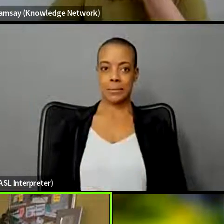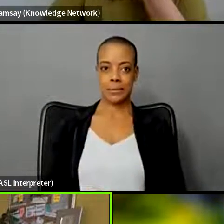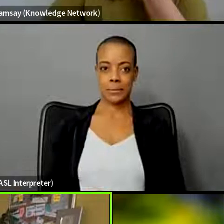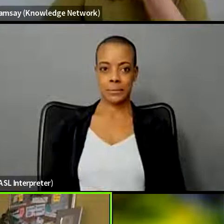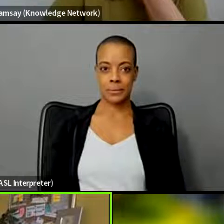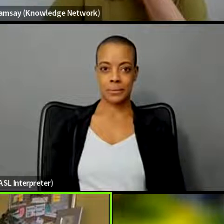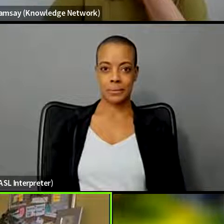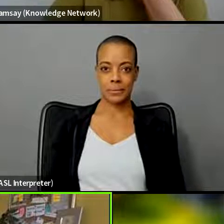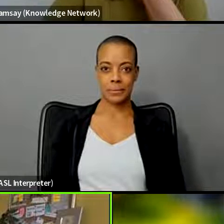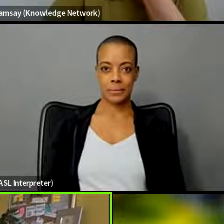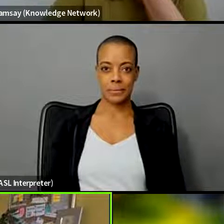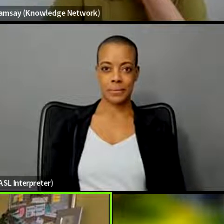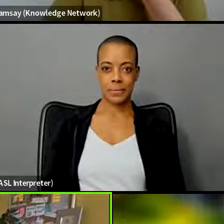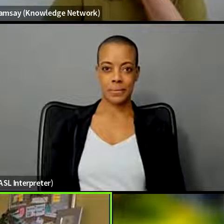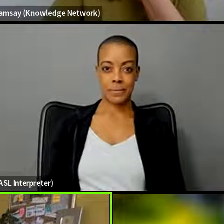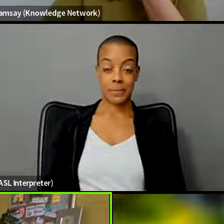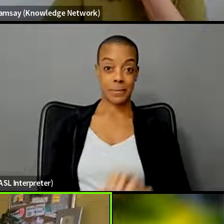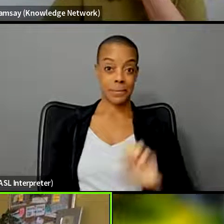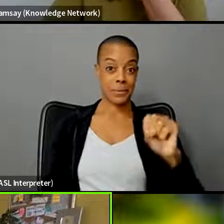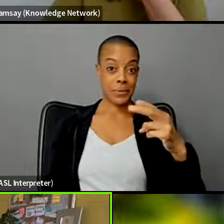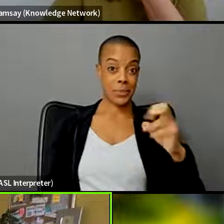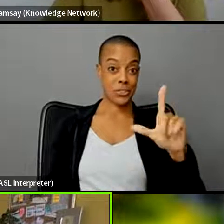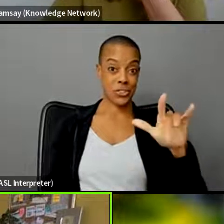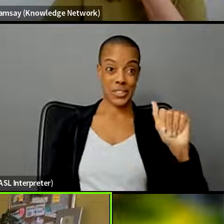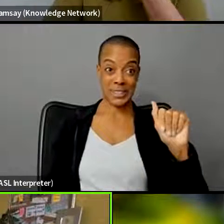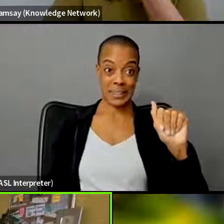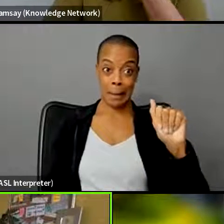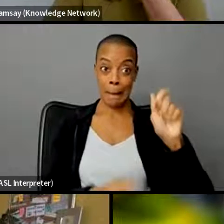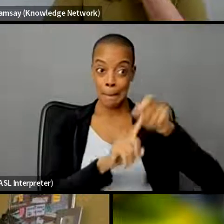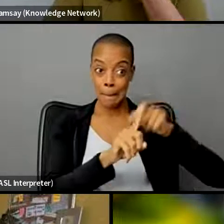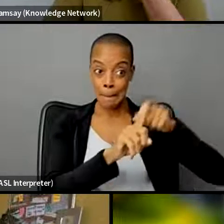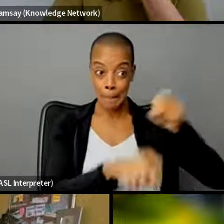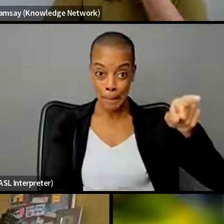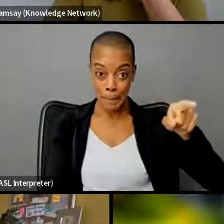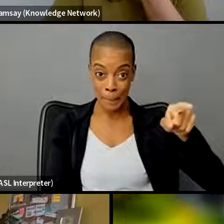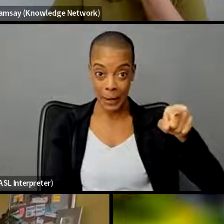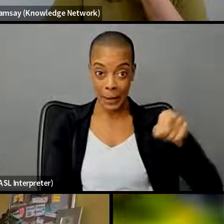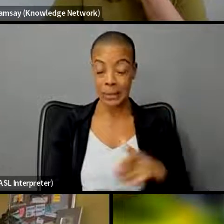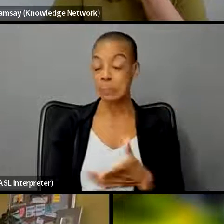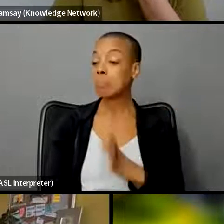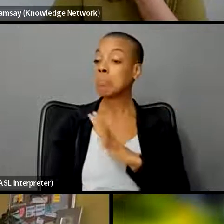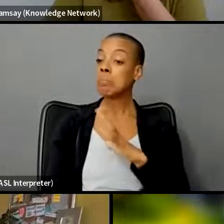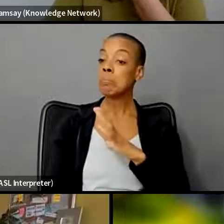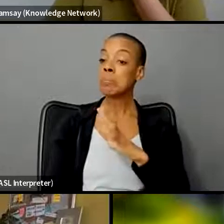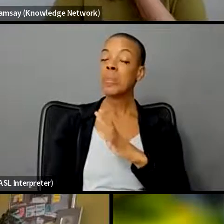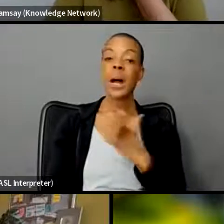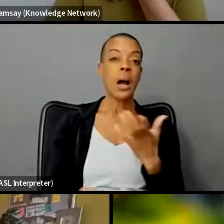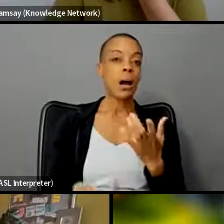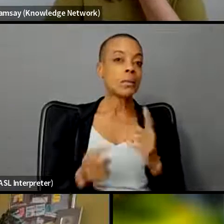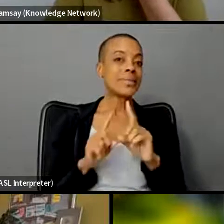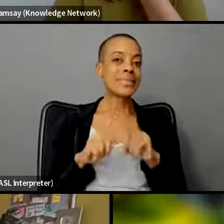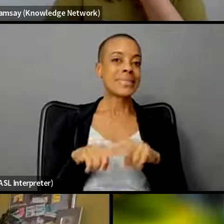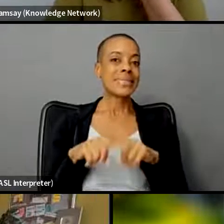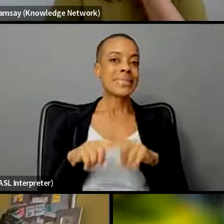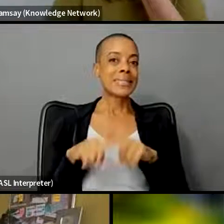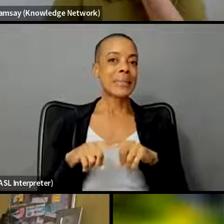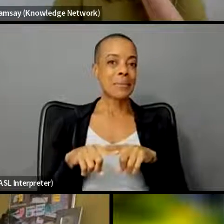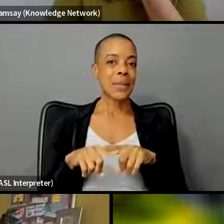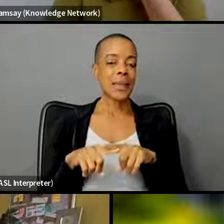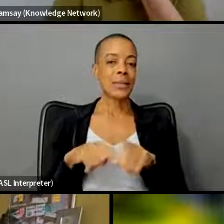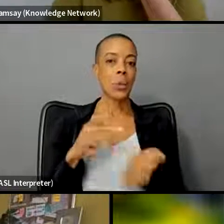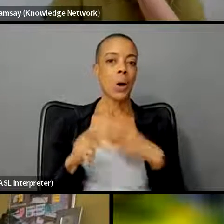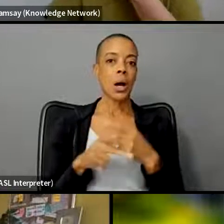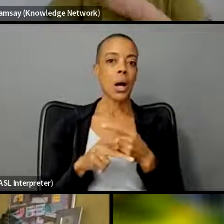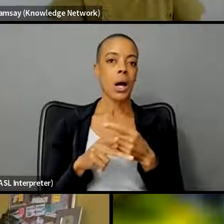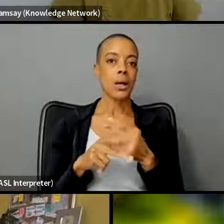Okay, you know, Sheila, if you don't mind, I'll pick on you. Sure. It does vary depending on the genre that you're working with, of